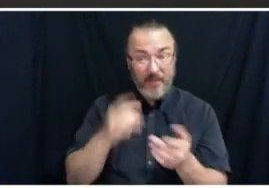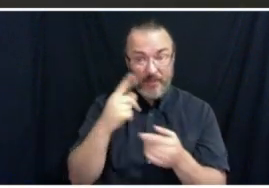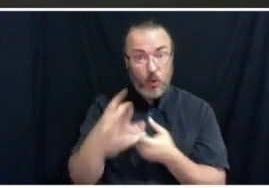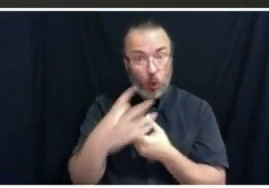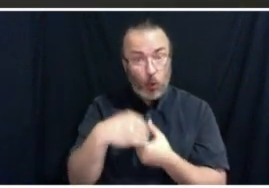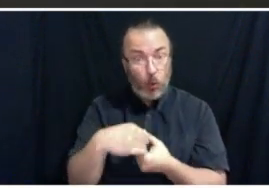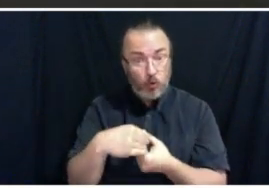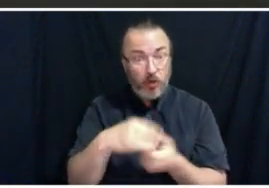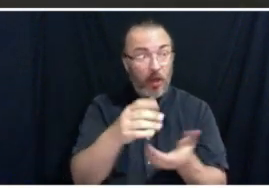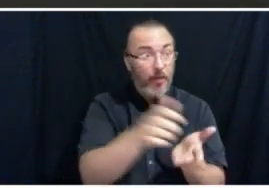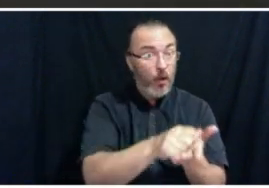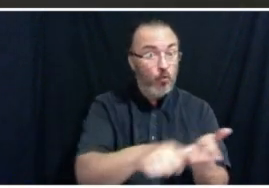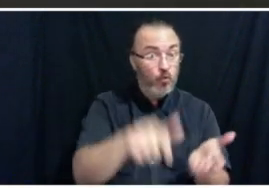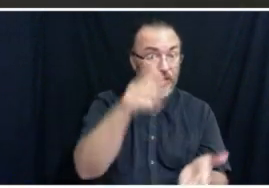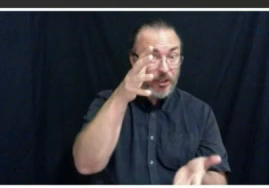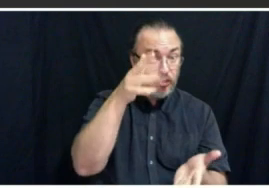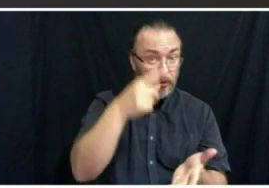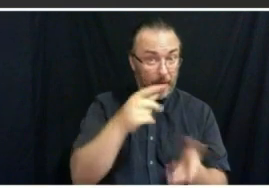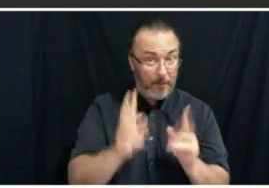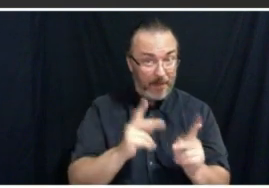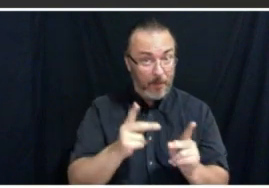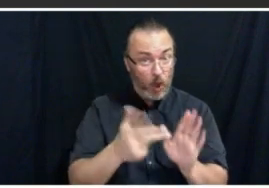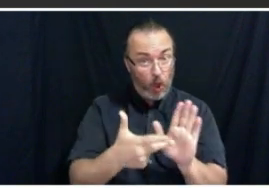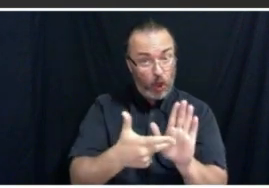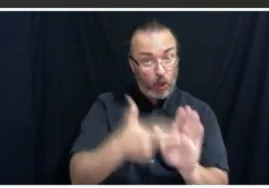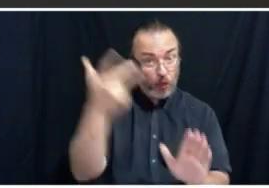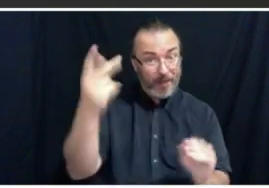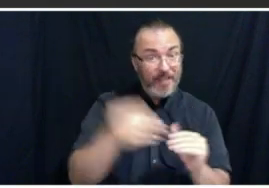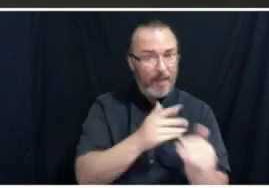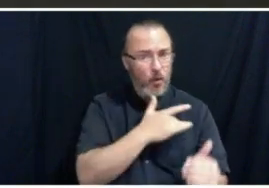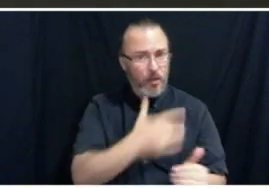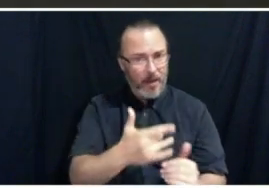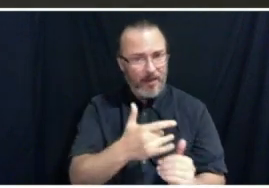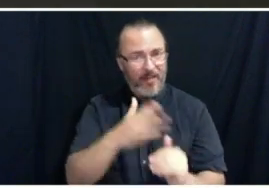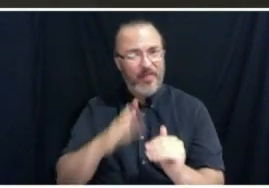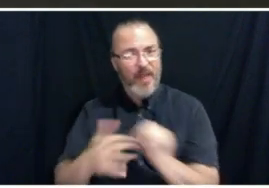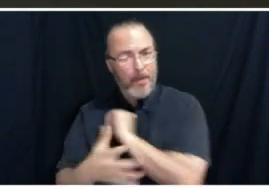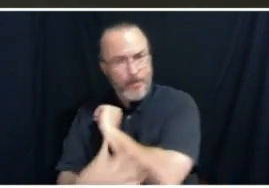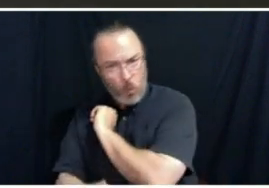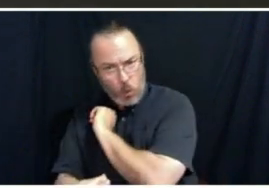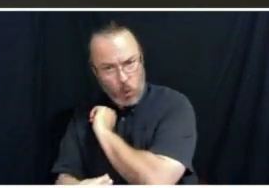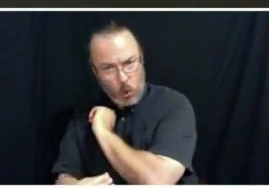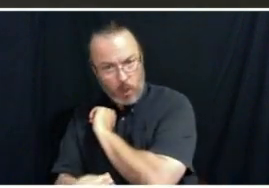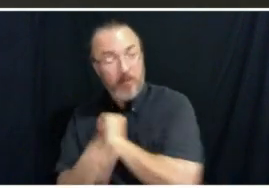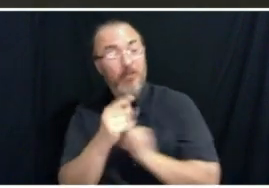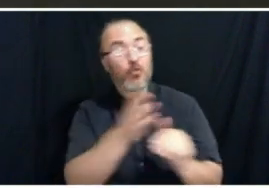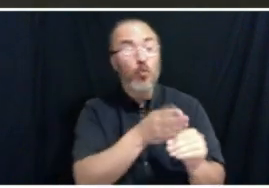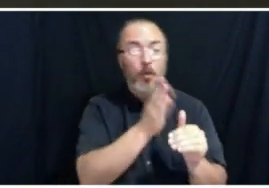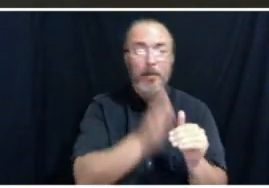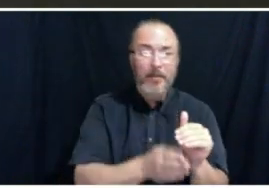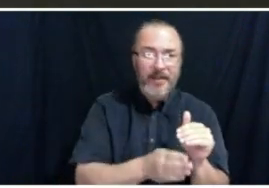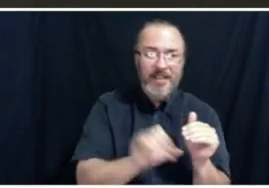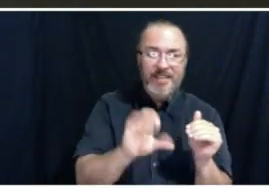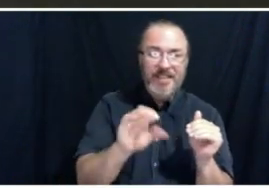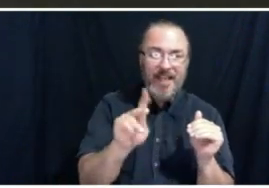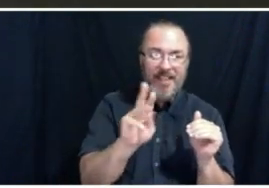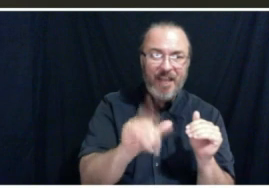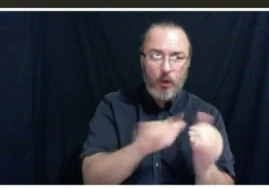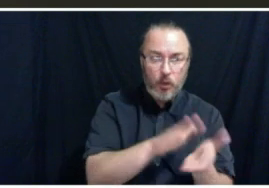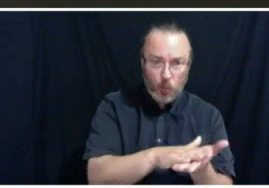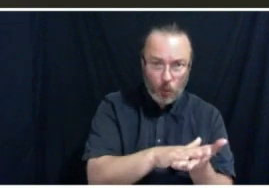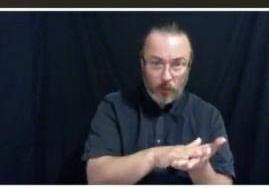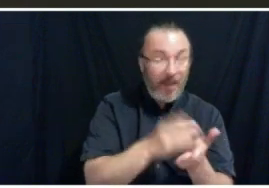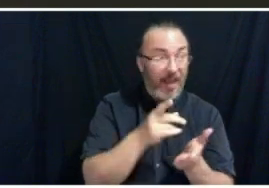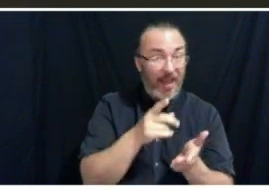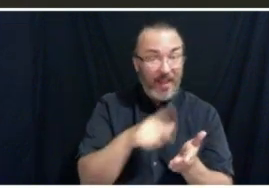are 3 times more likely than the poorest in low and middle income countries to complete lower secondary school. And among those who do complete lower secondary